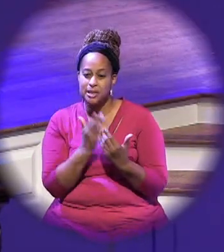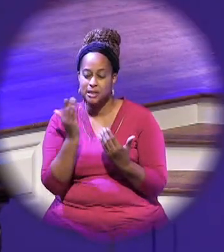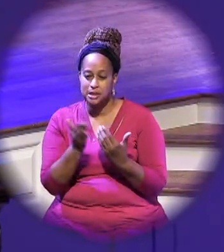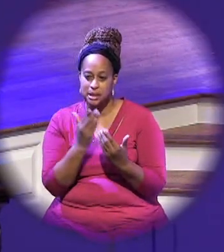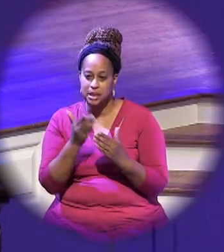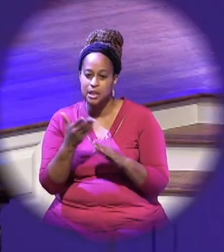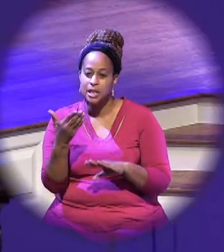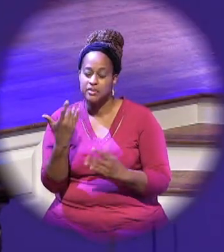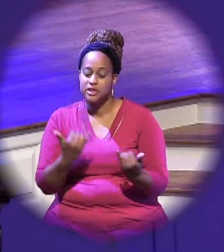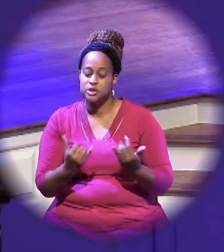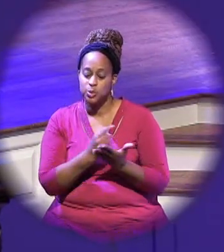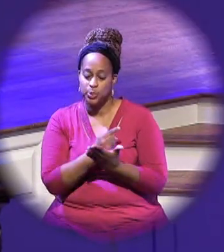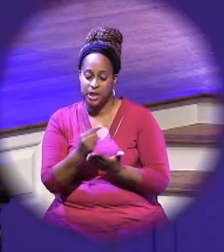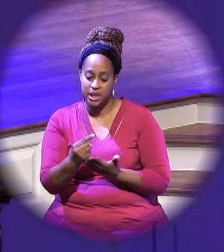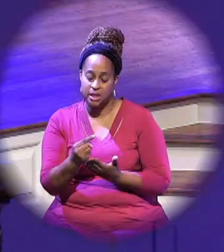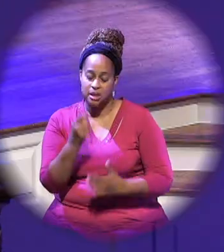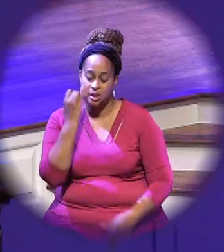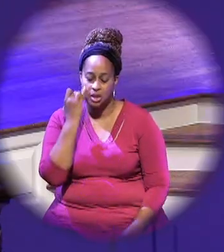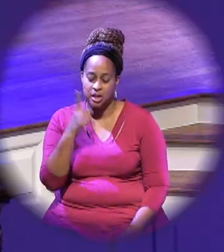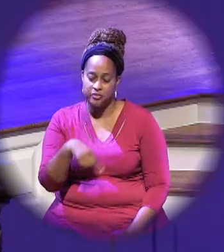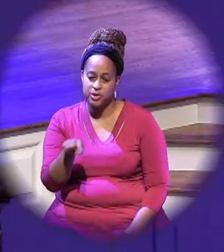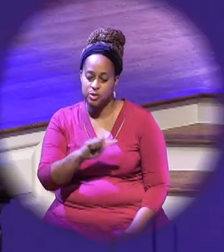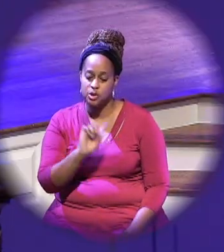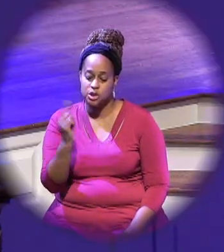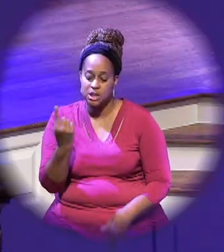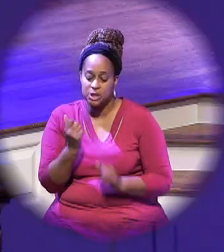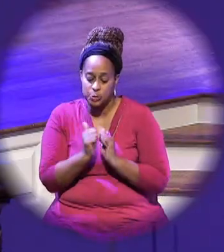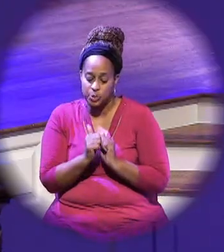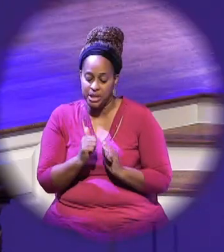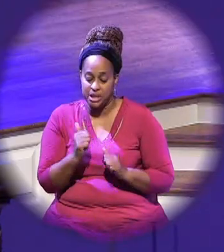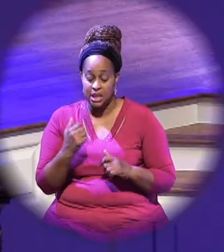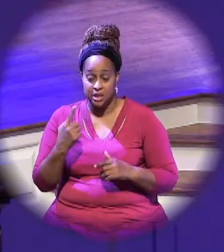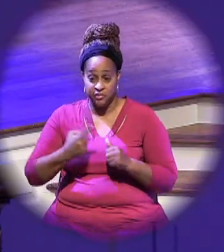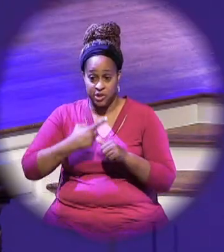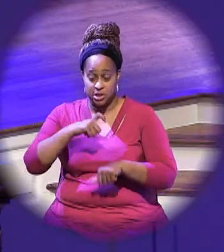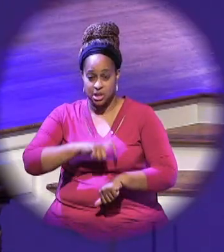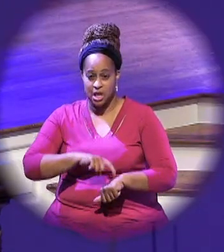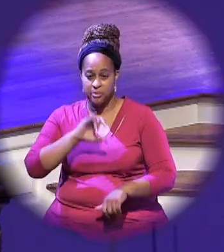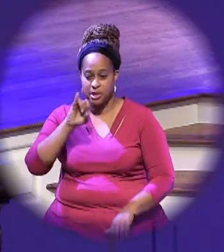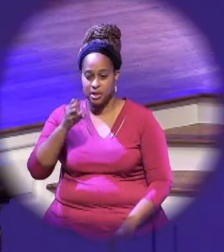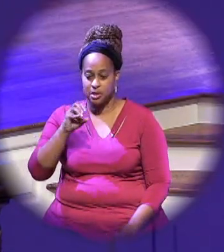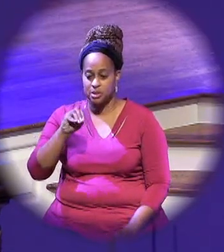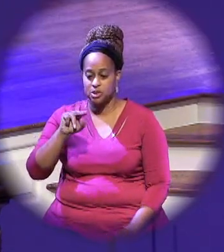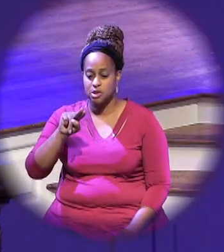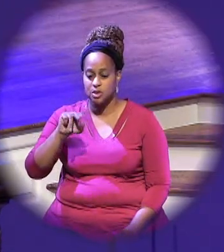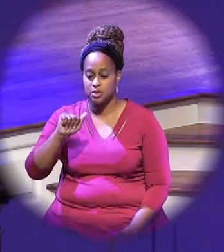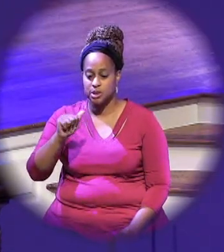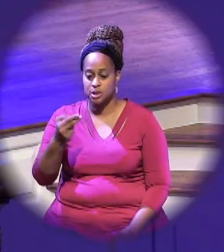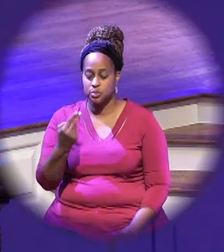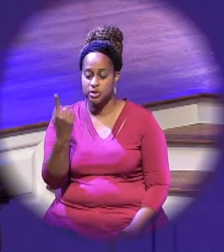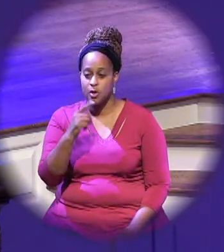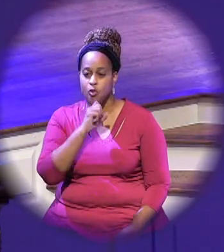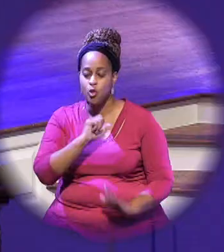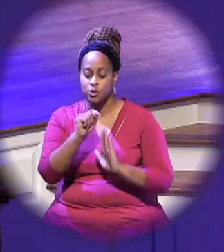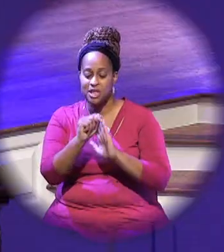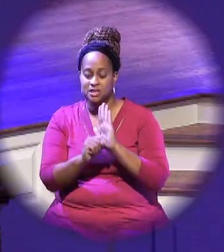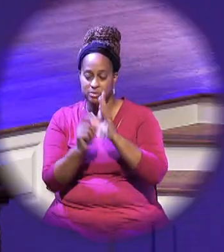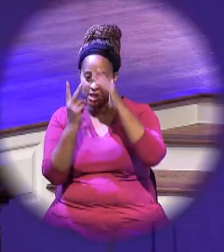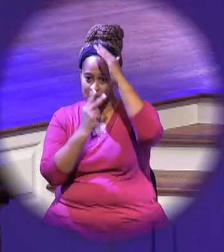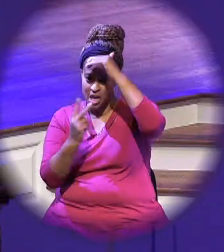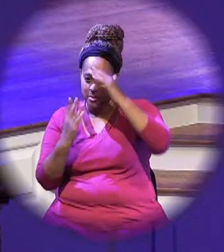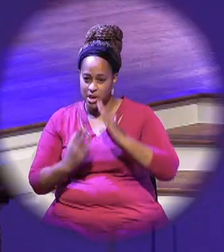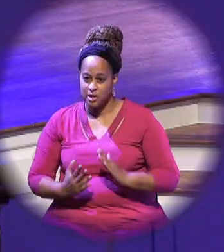more easily this week. But if you're just with us, Jonah is one of the Old Testament prophets. It is just